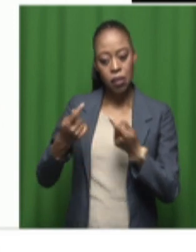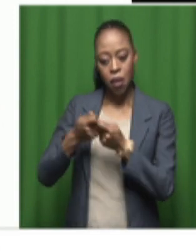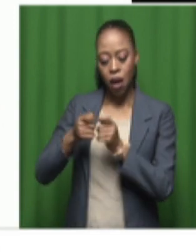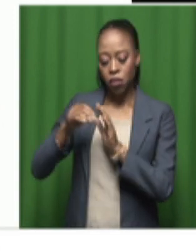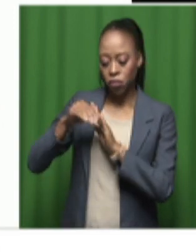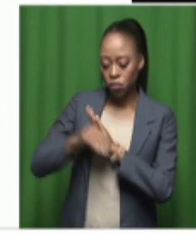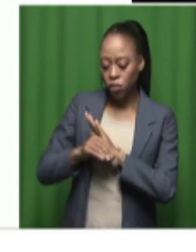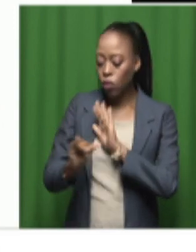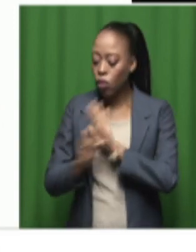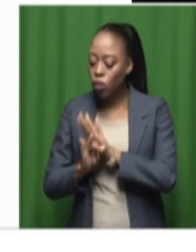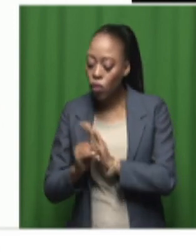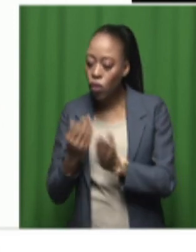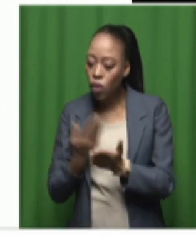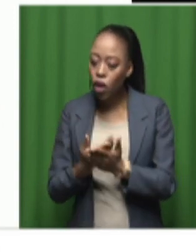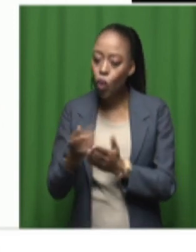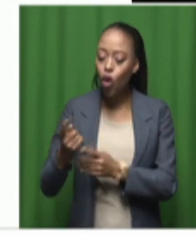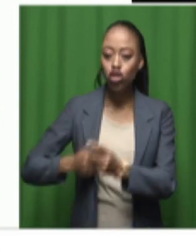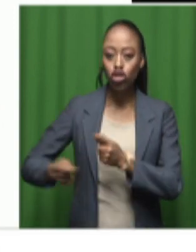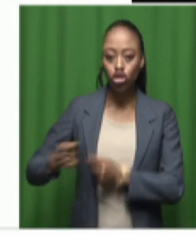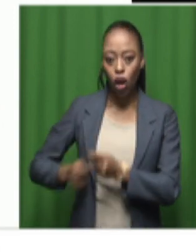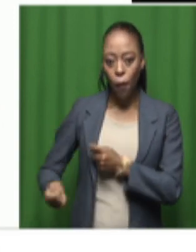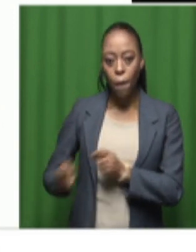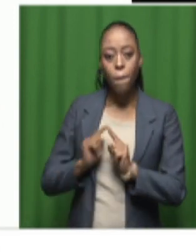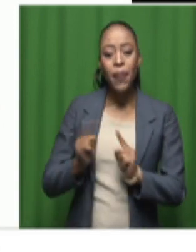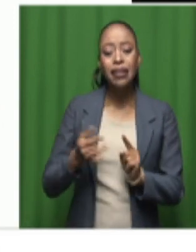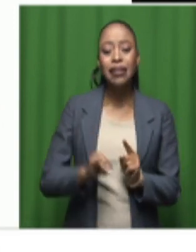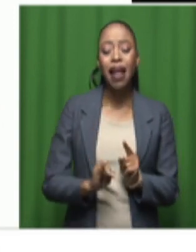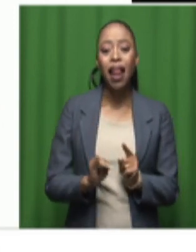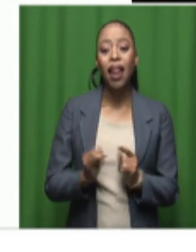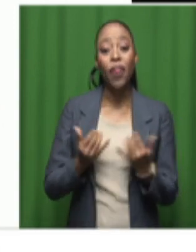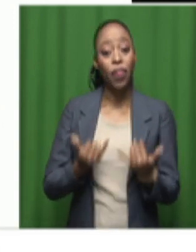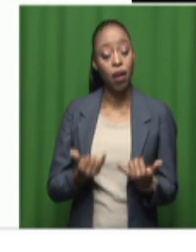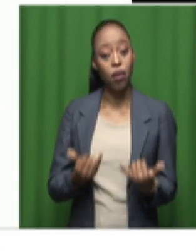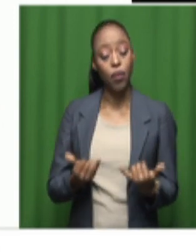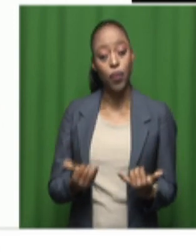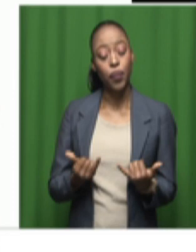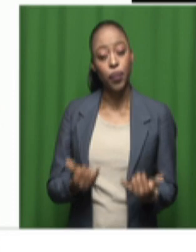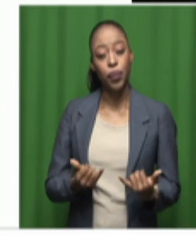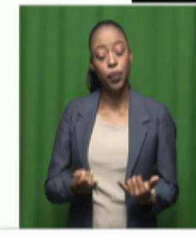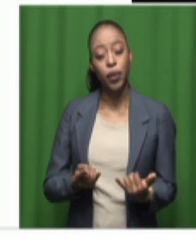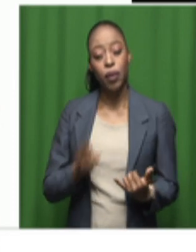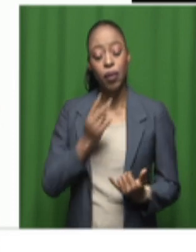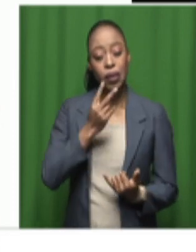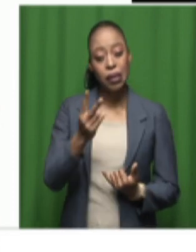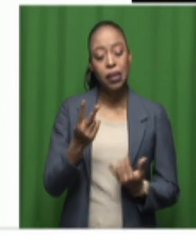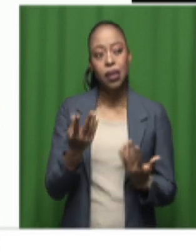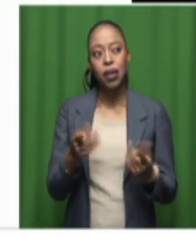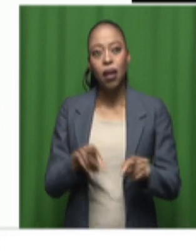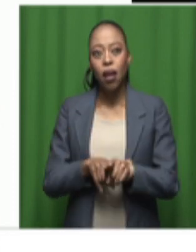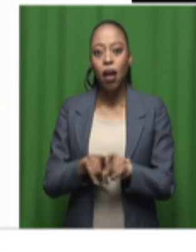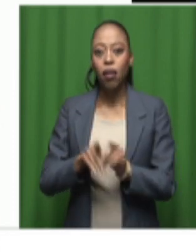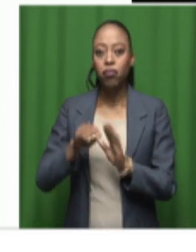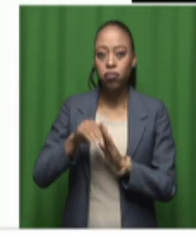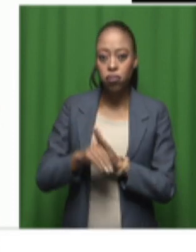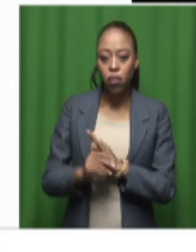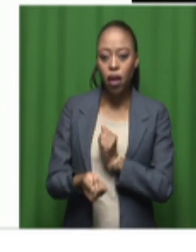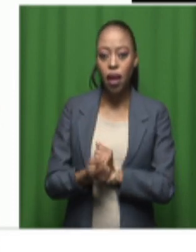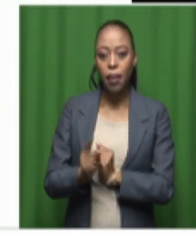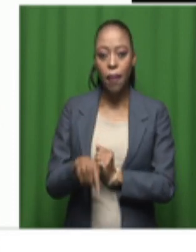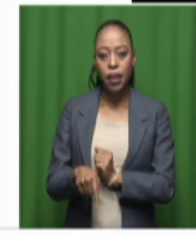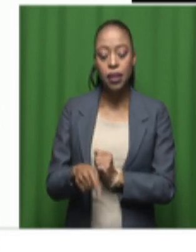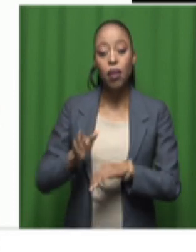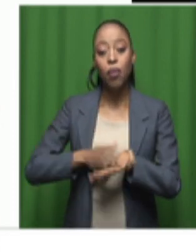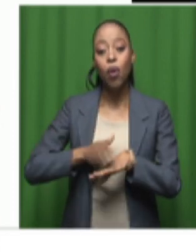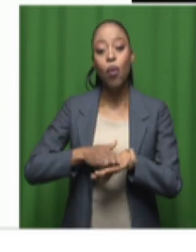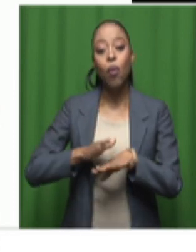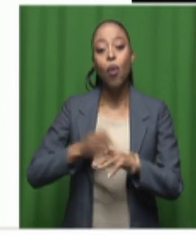seen at the retail end. But already by now, we should begin to see some prices coming down, in